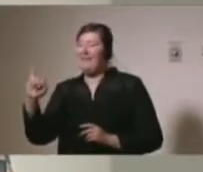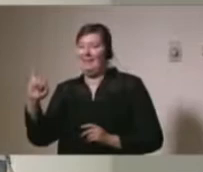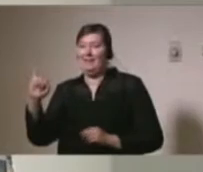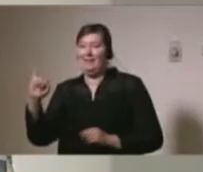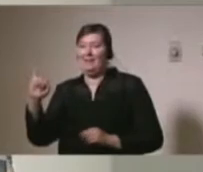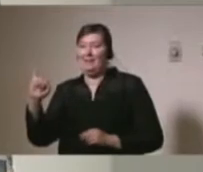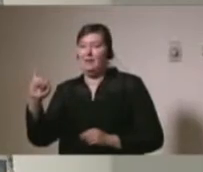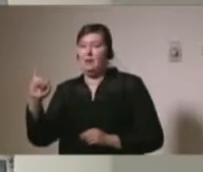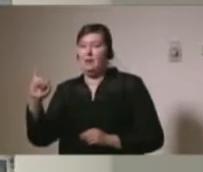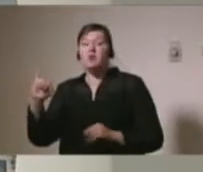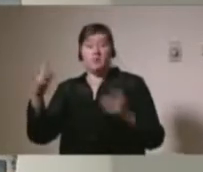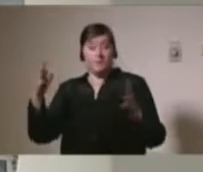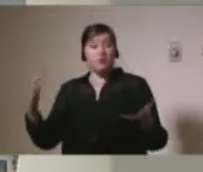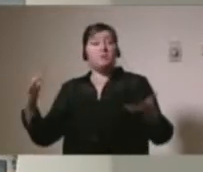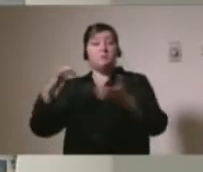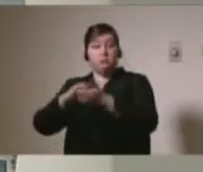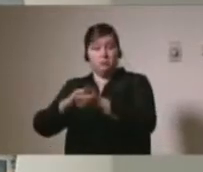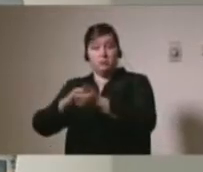We